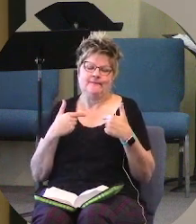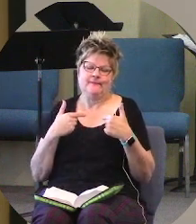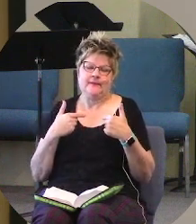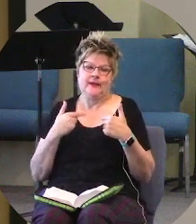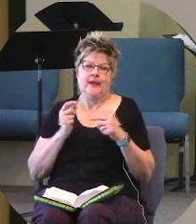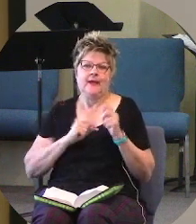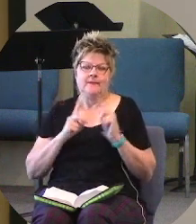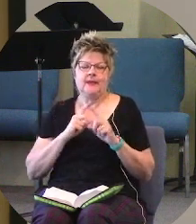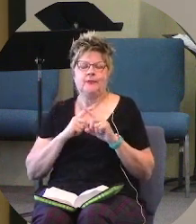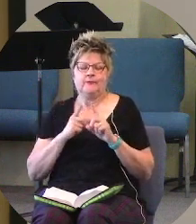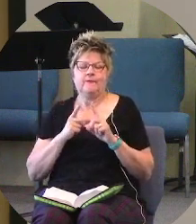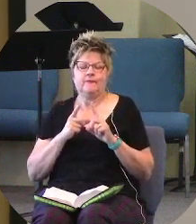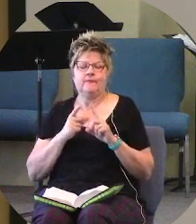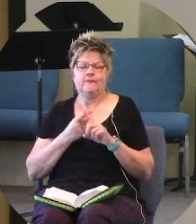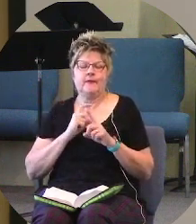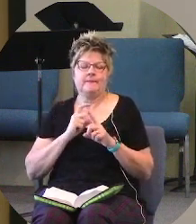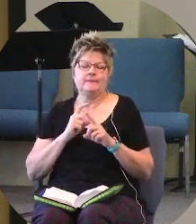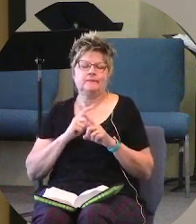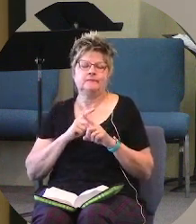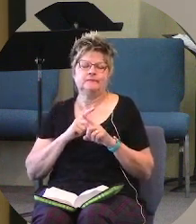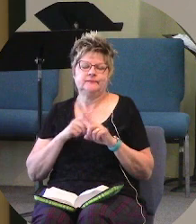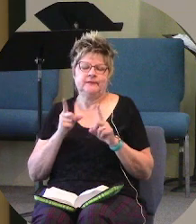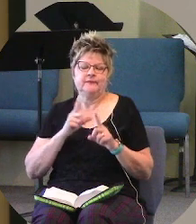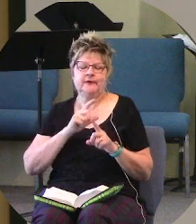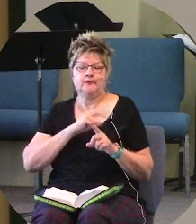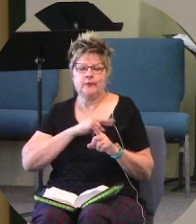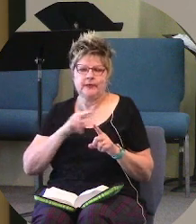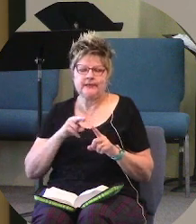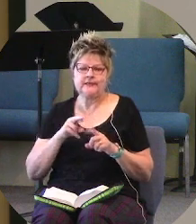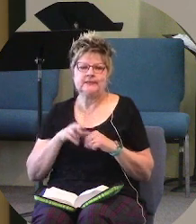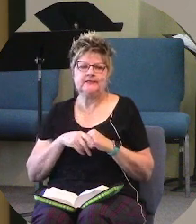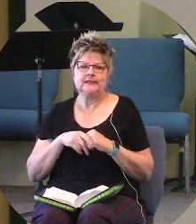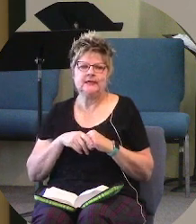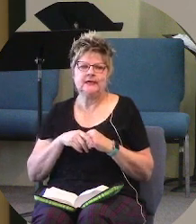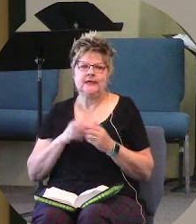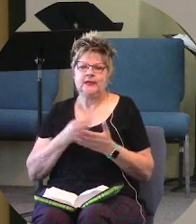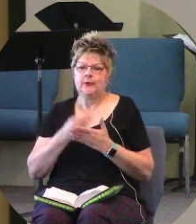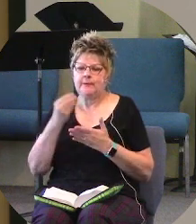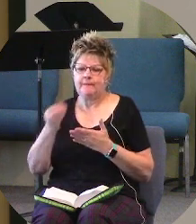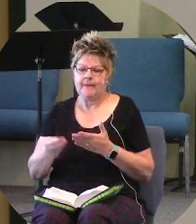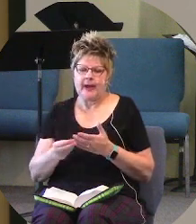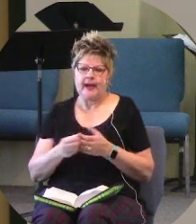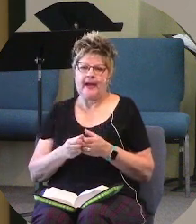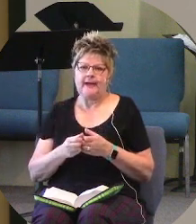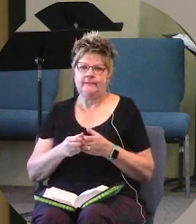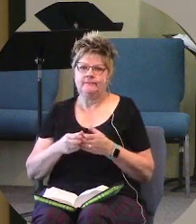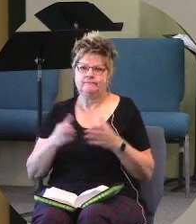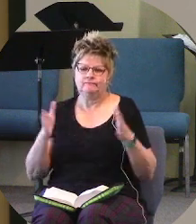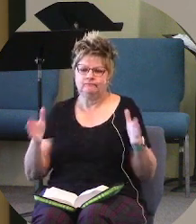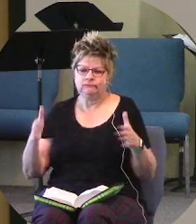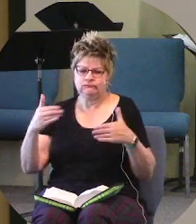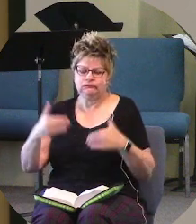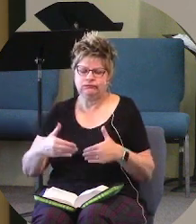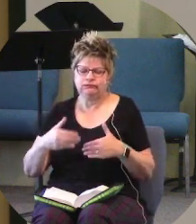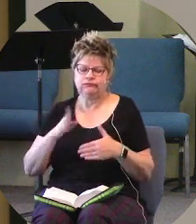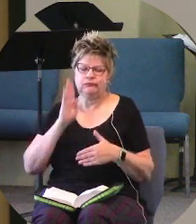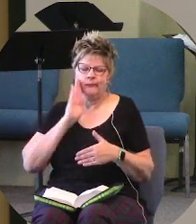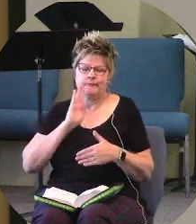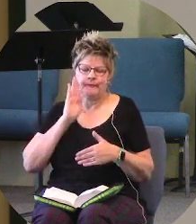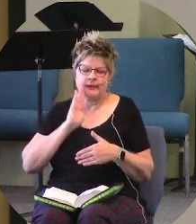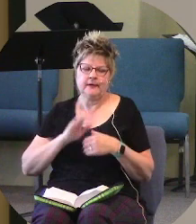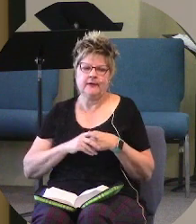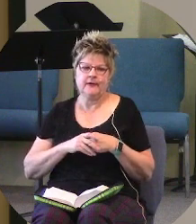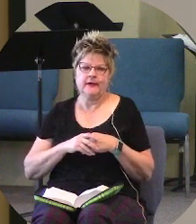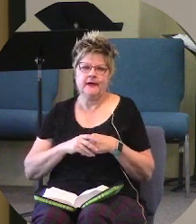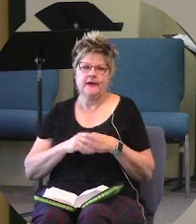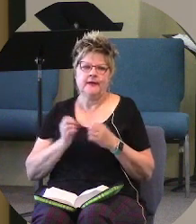And people from different religions and denominations would come, and they would buy cases and cases of beer. And they'd buy cartons